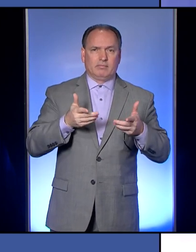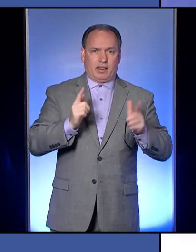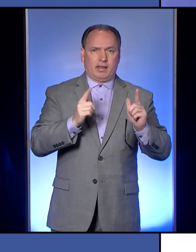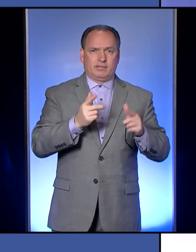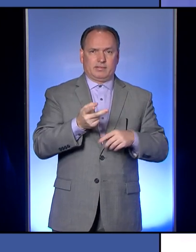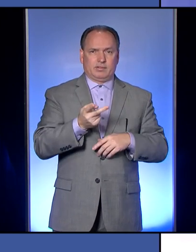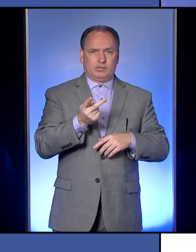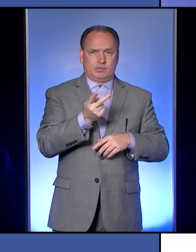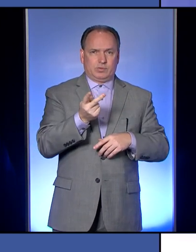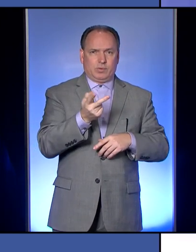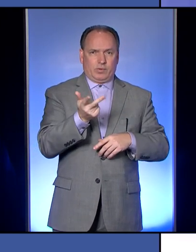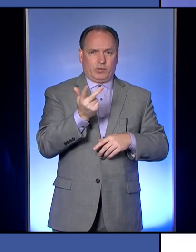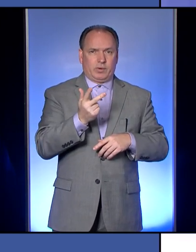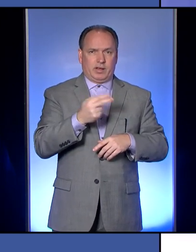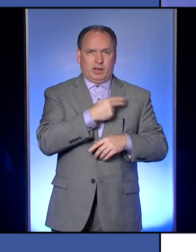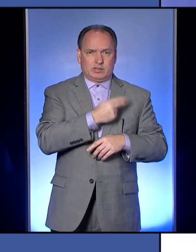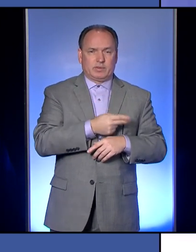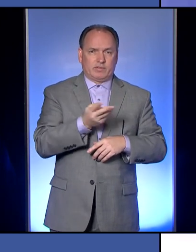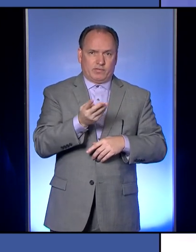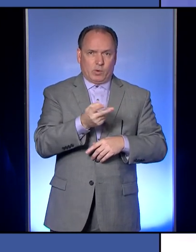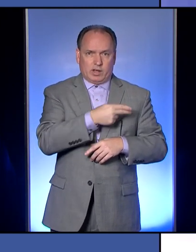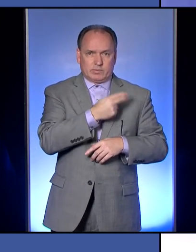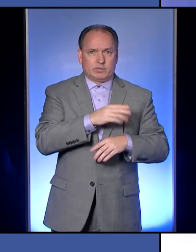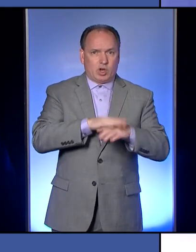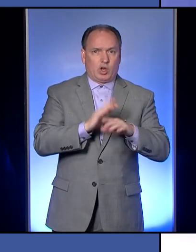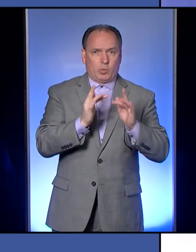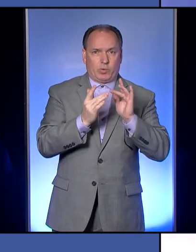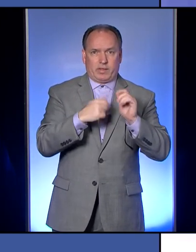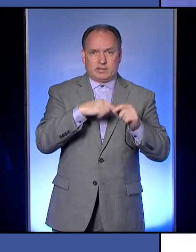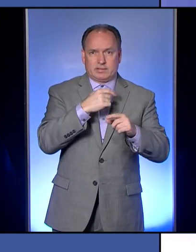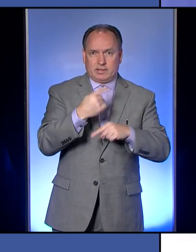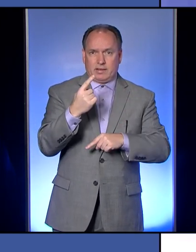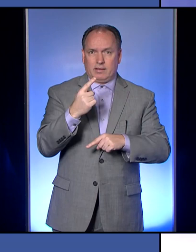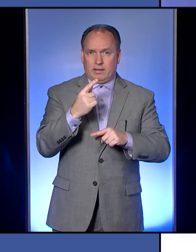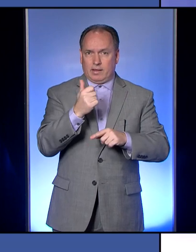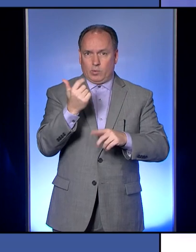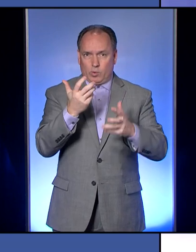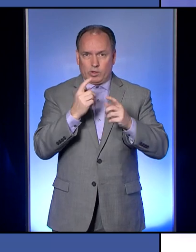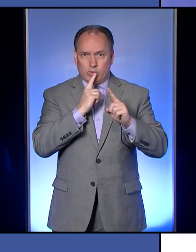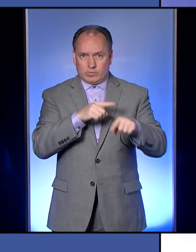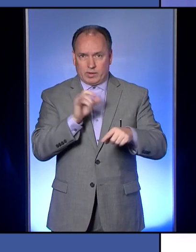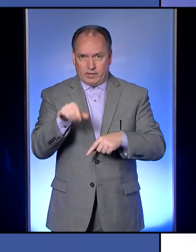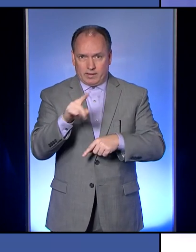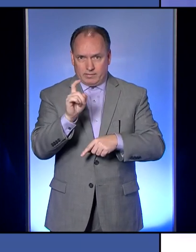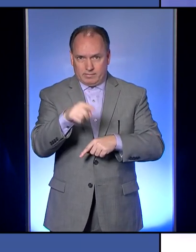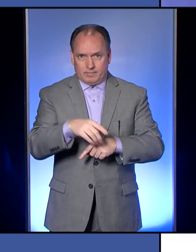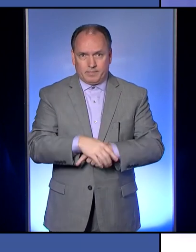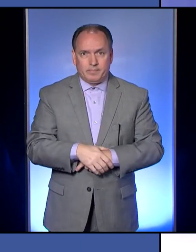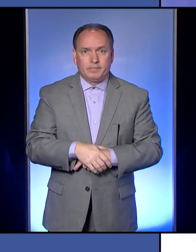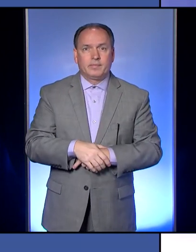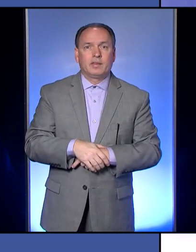three hospitals and, well, four hospitals that we have on with us. Does anyone want to respond to that?